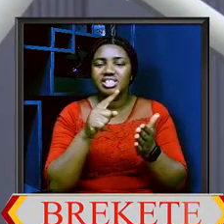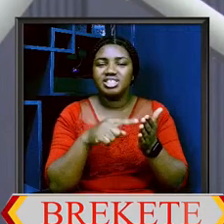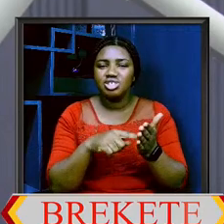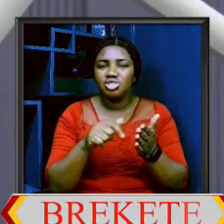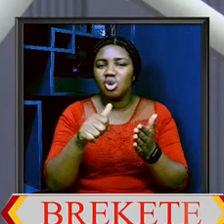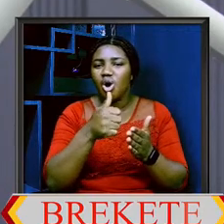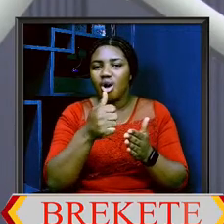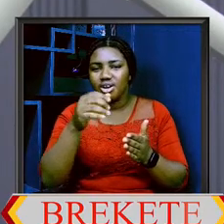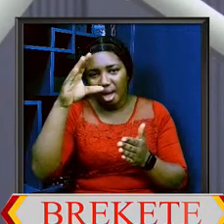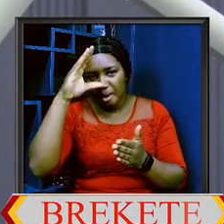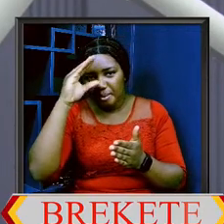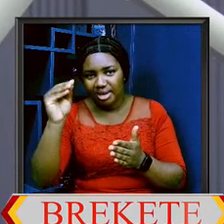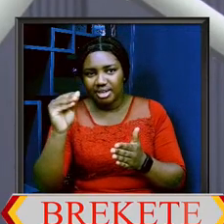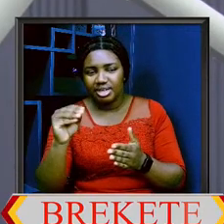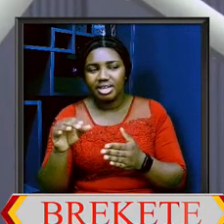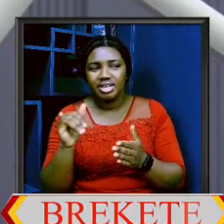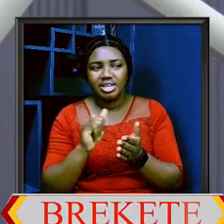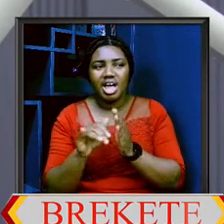they